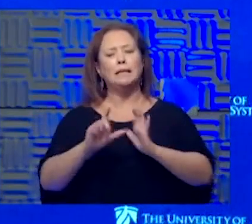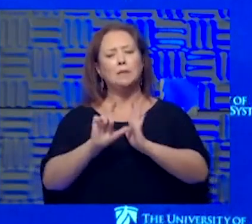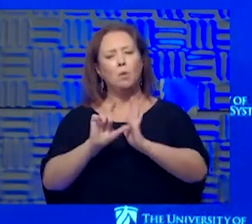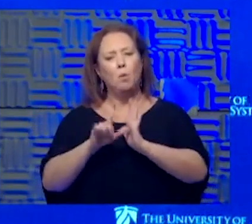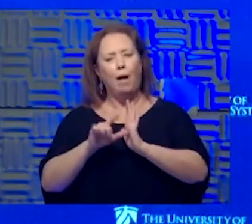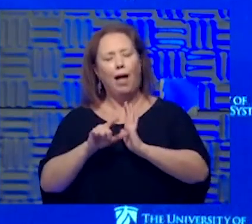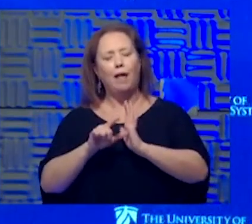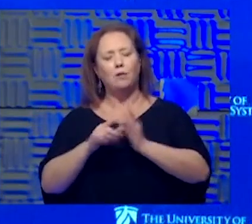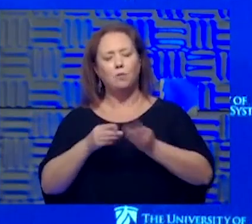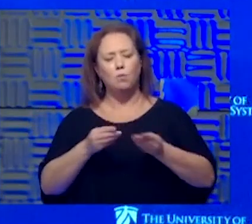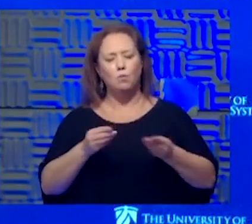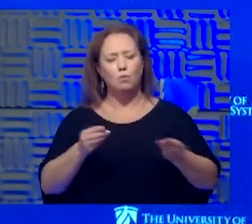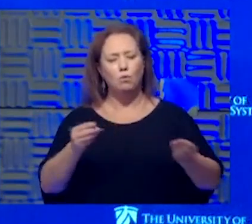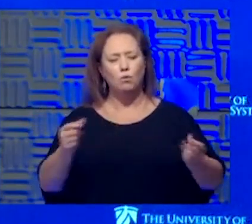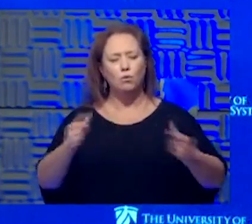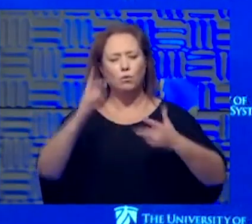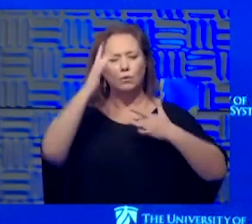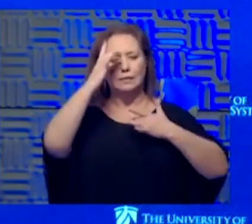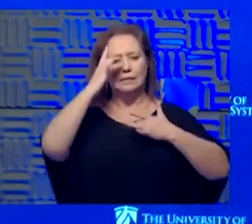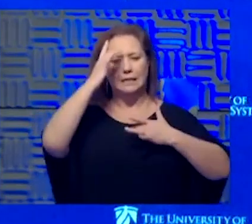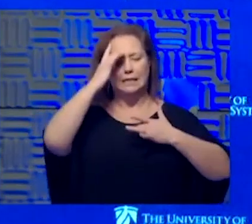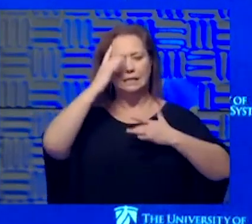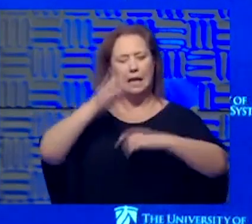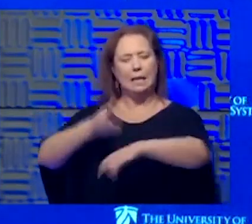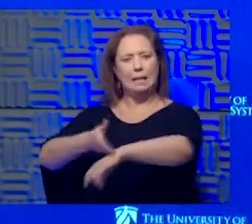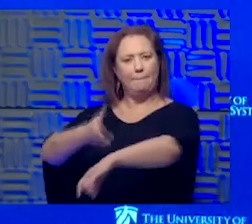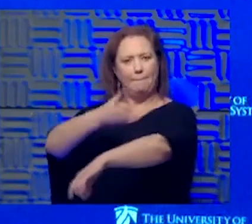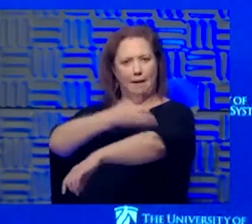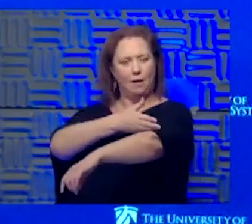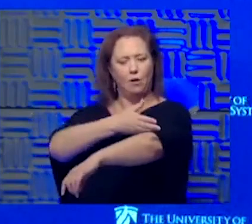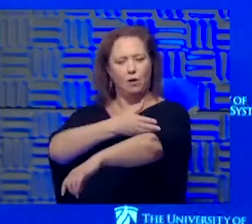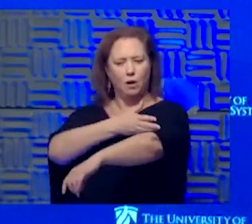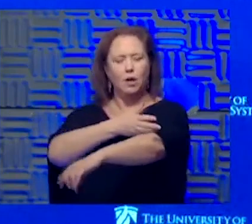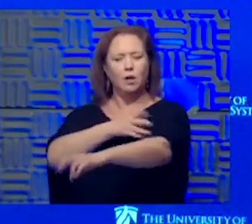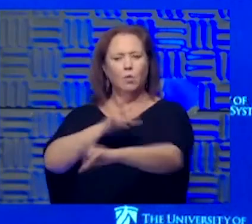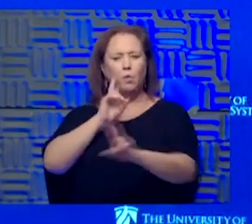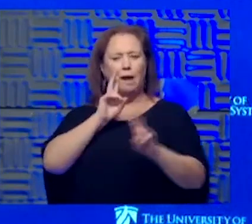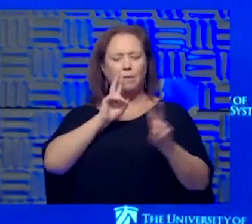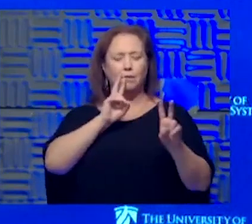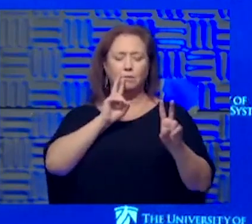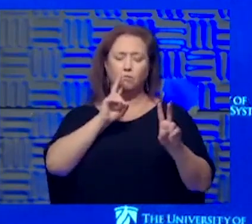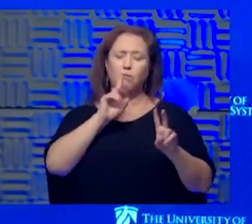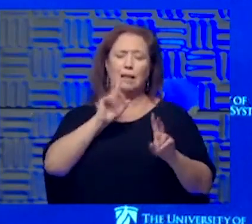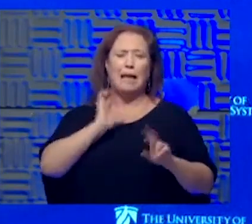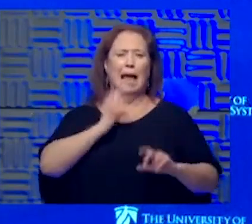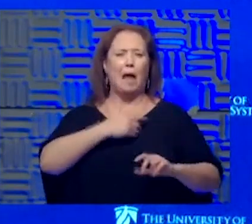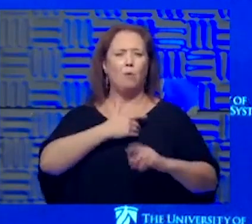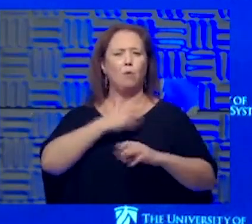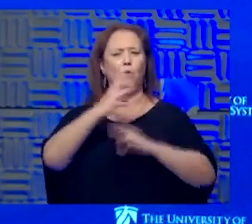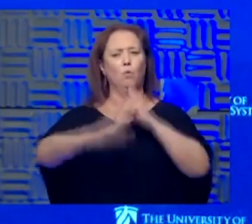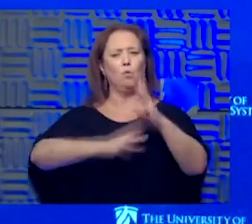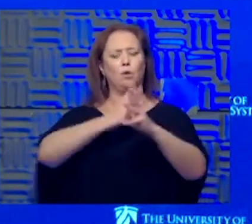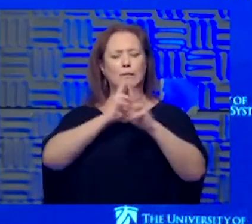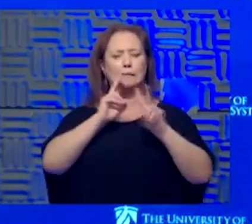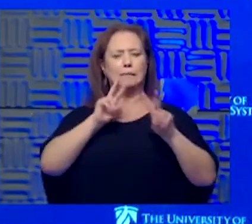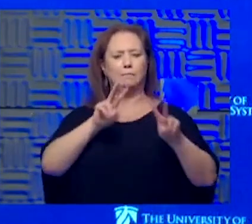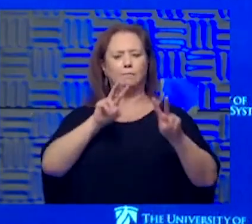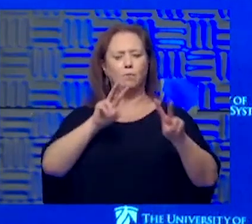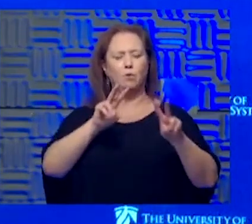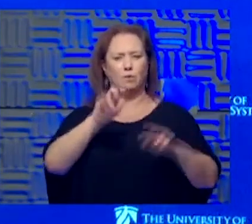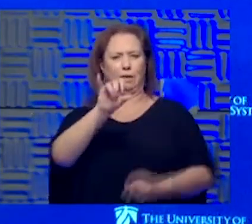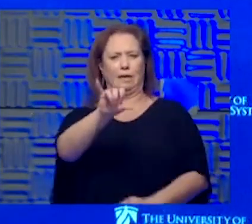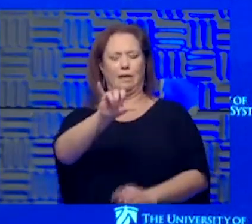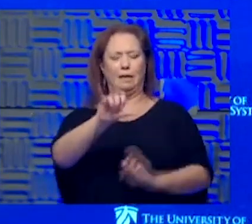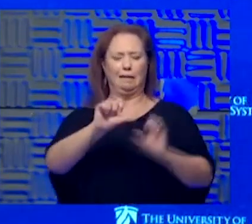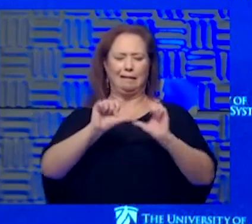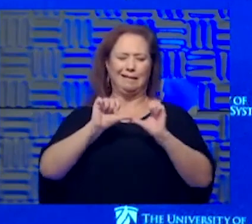work through disease and then to get better. And I think we have to look at that as a society, that if we just continue to do